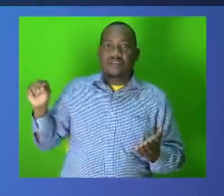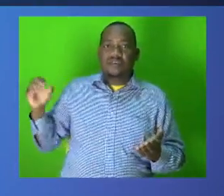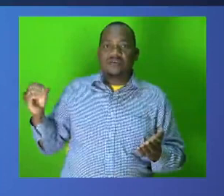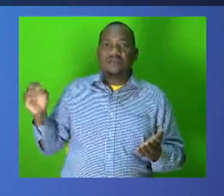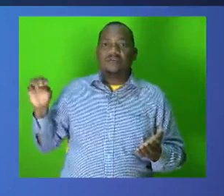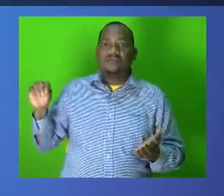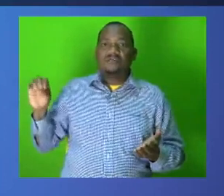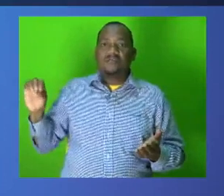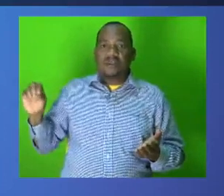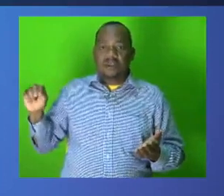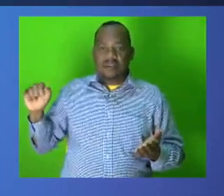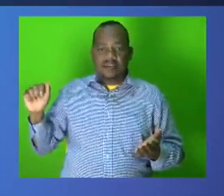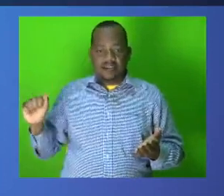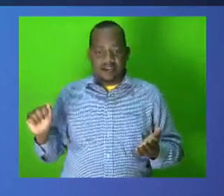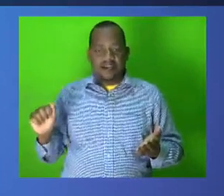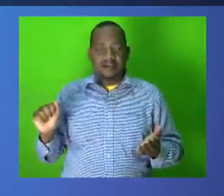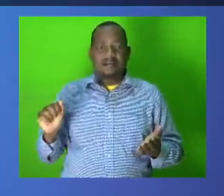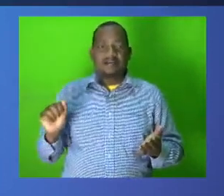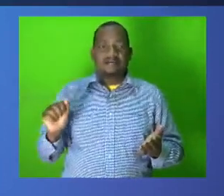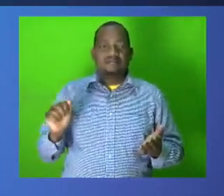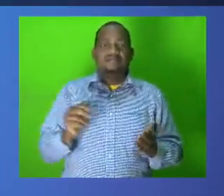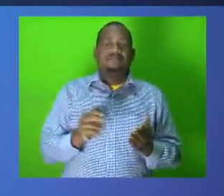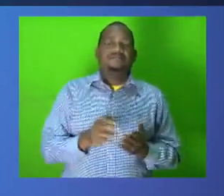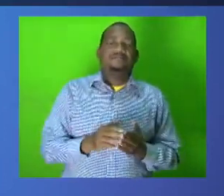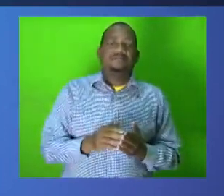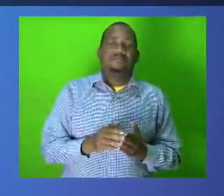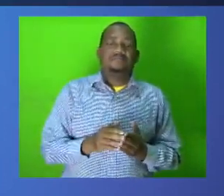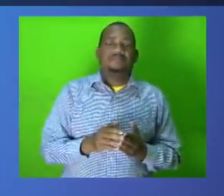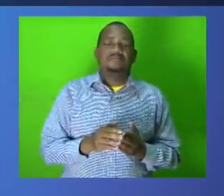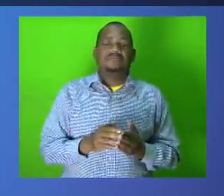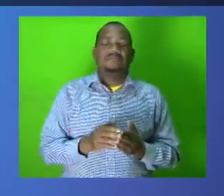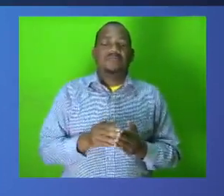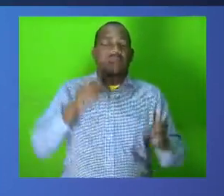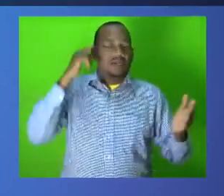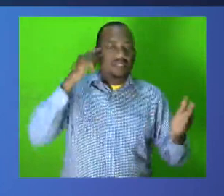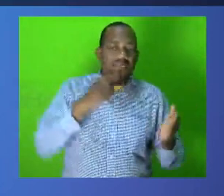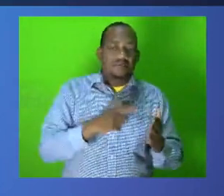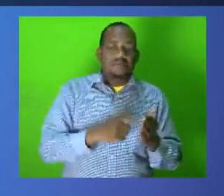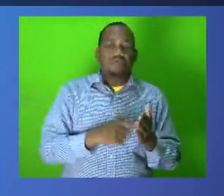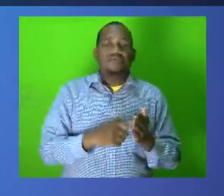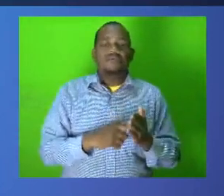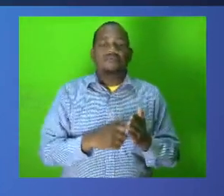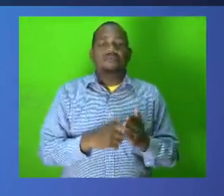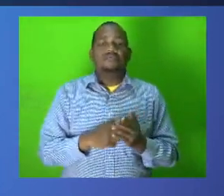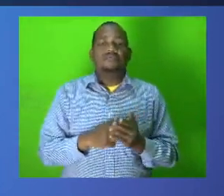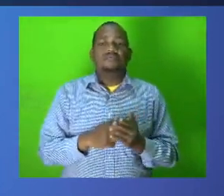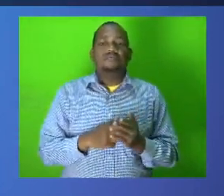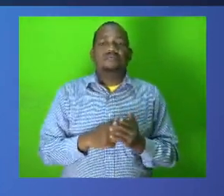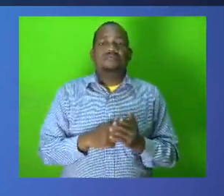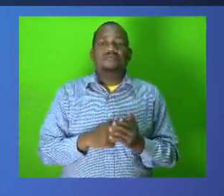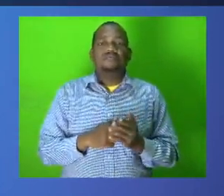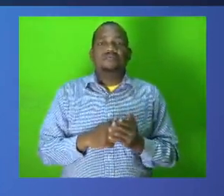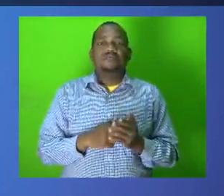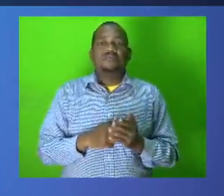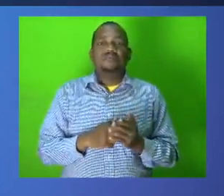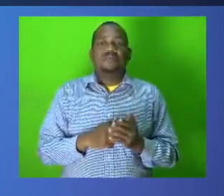based in a quantity. This is to say the quantity. Good example here, my students